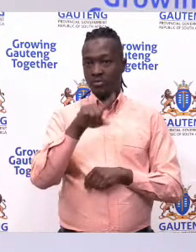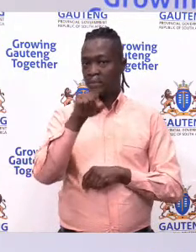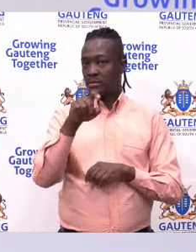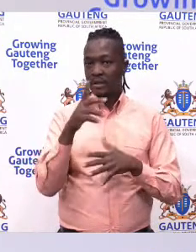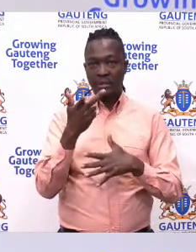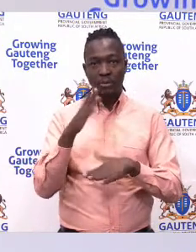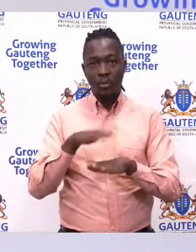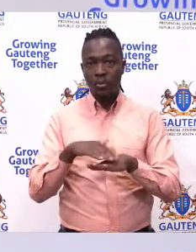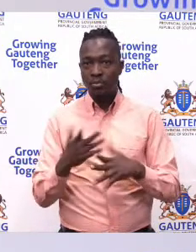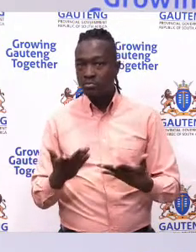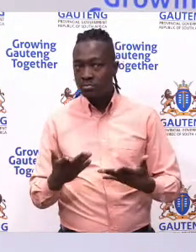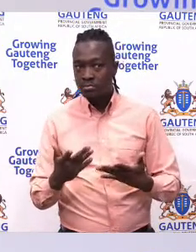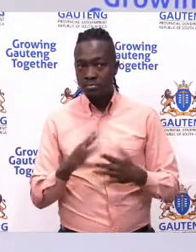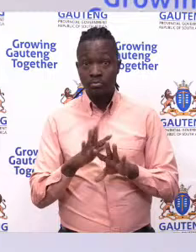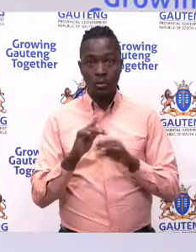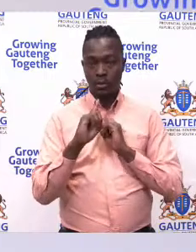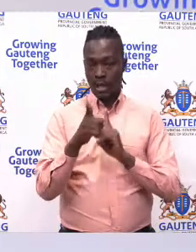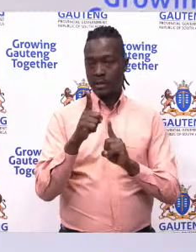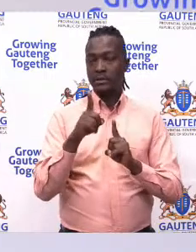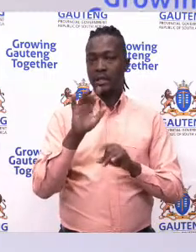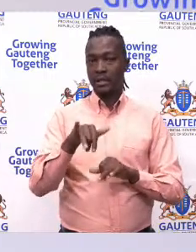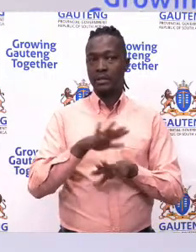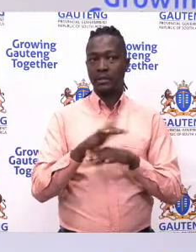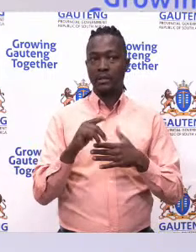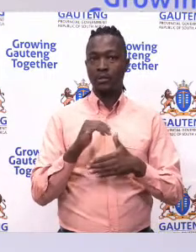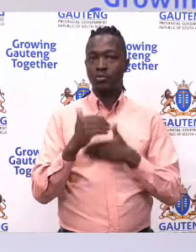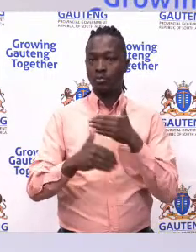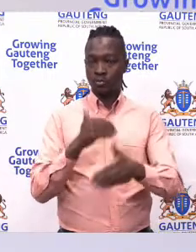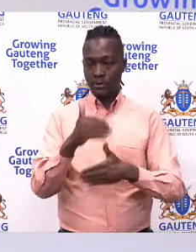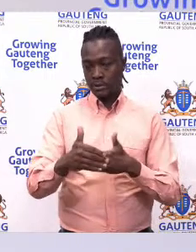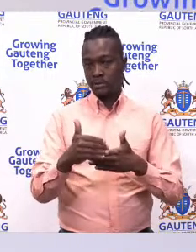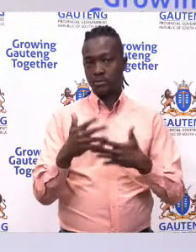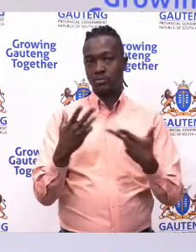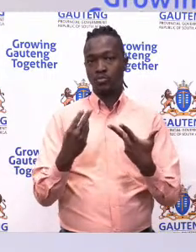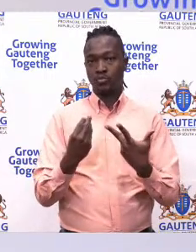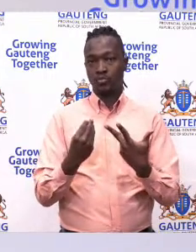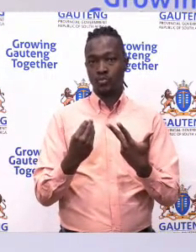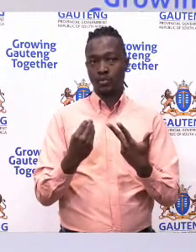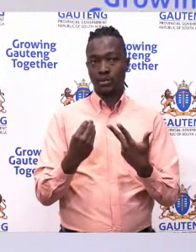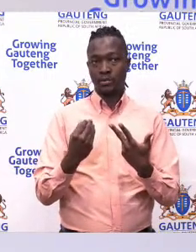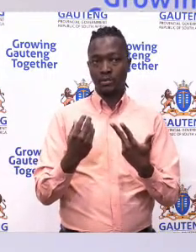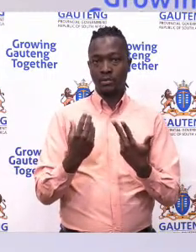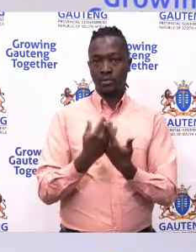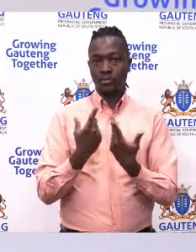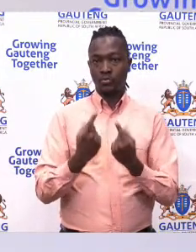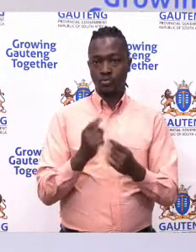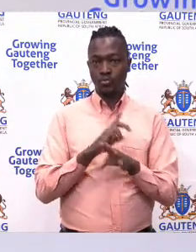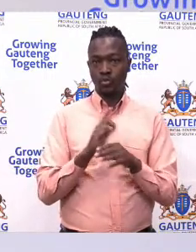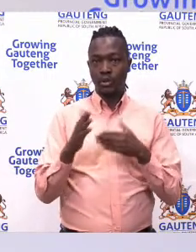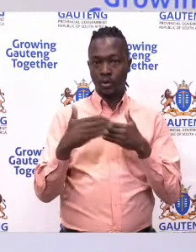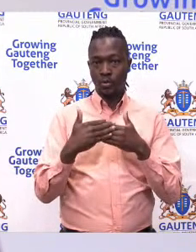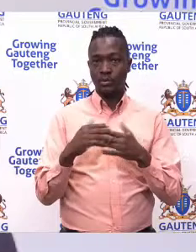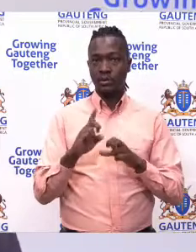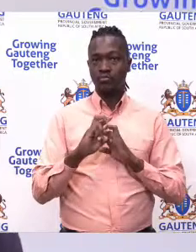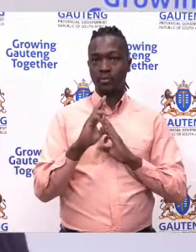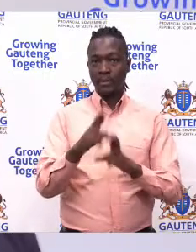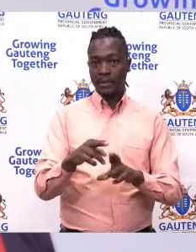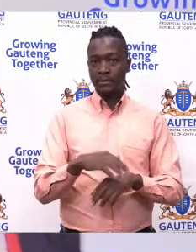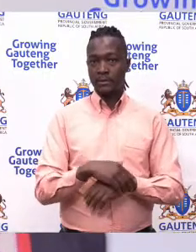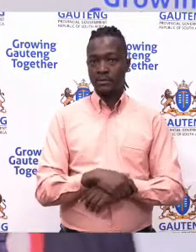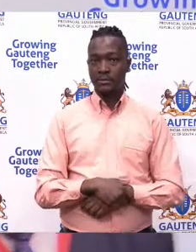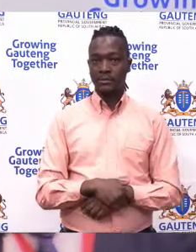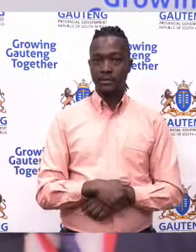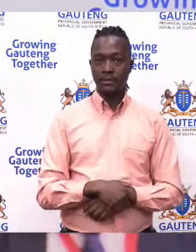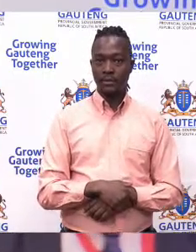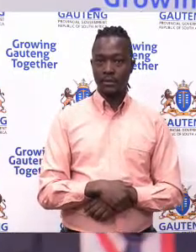more. All right, we'll answer those and then proceed to do the closing remarks.